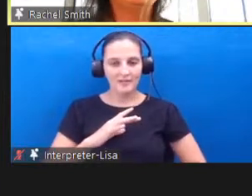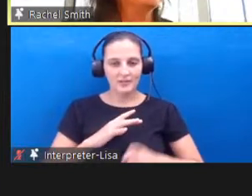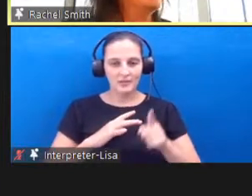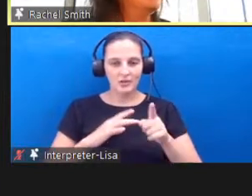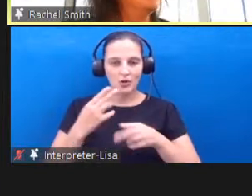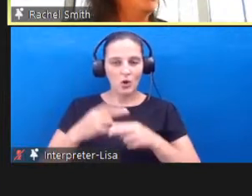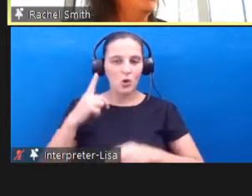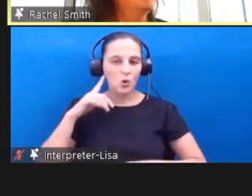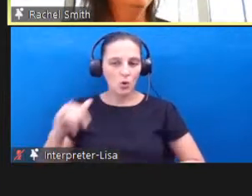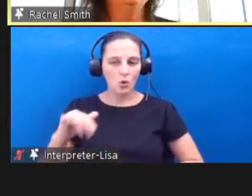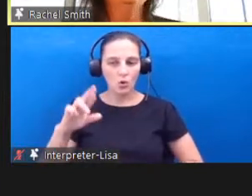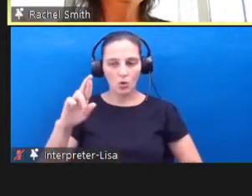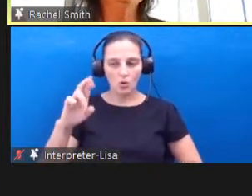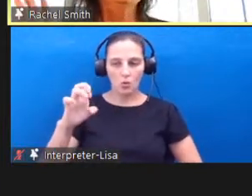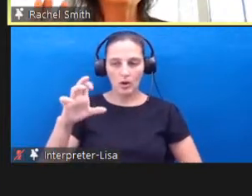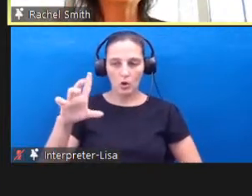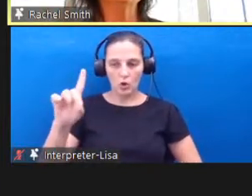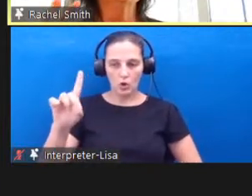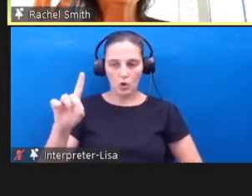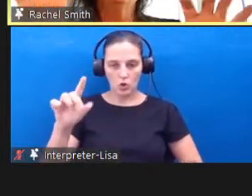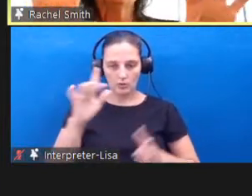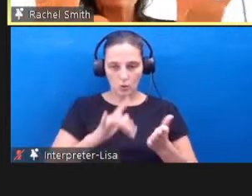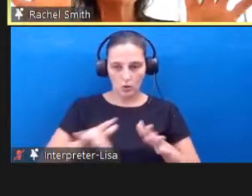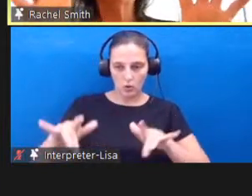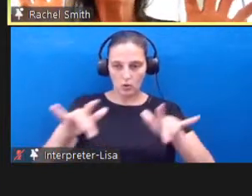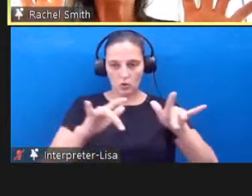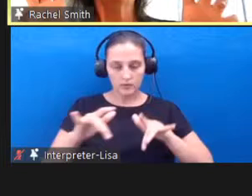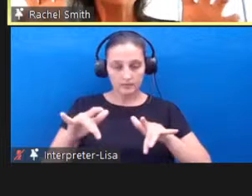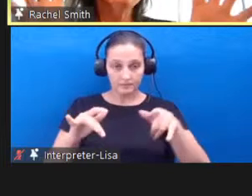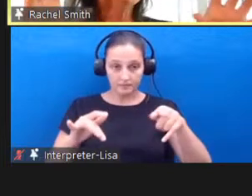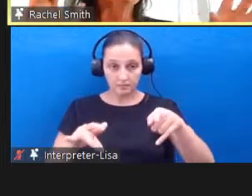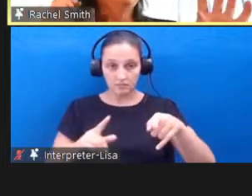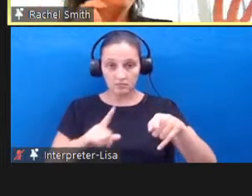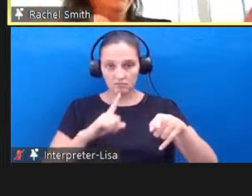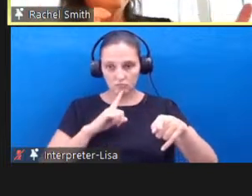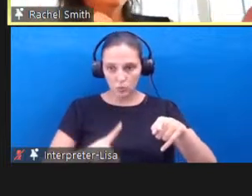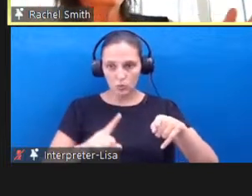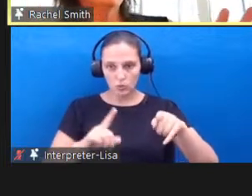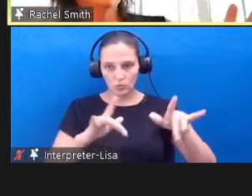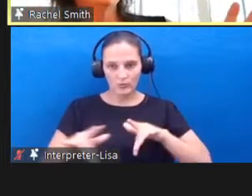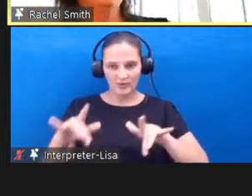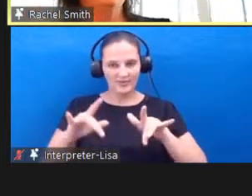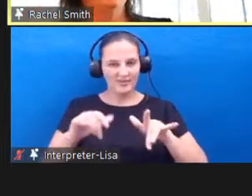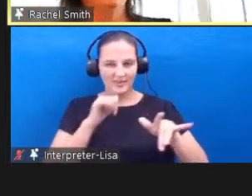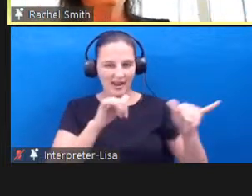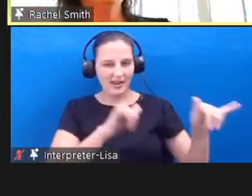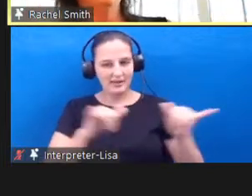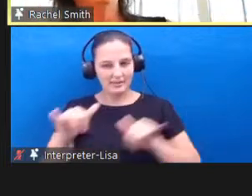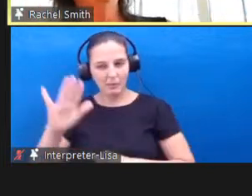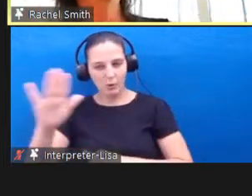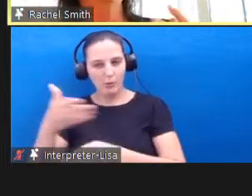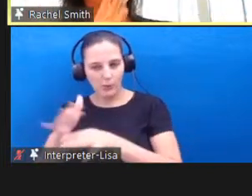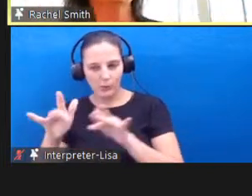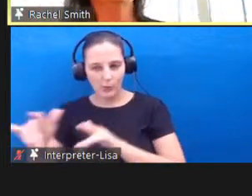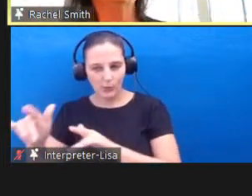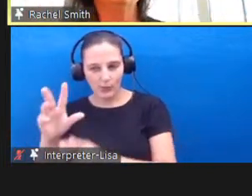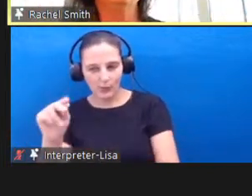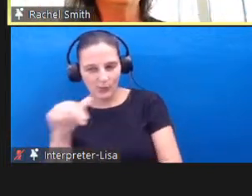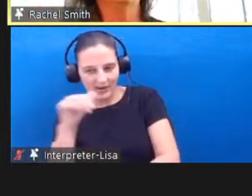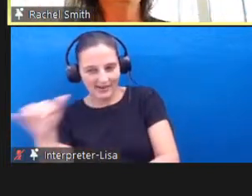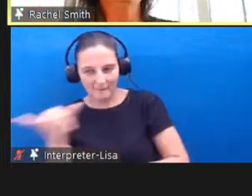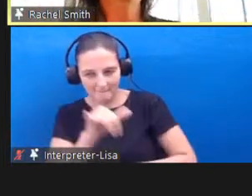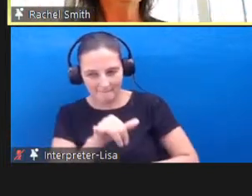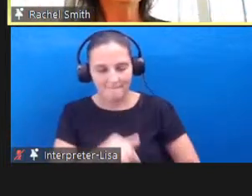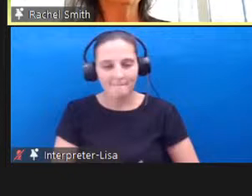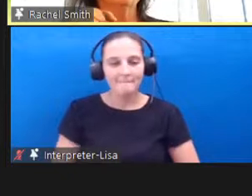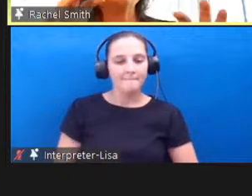record. These are records. These are actual records, though not quite like the records you may know of, which only play